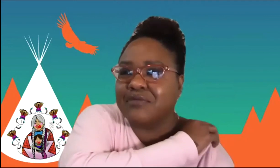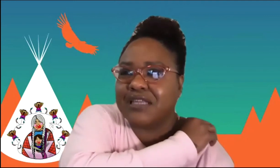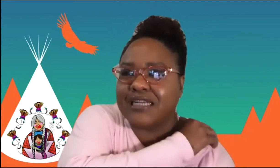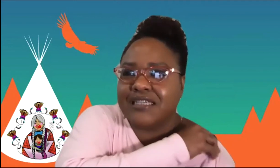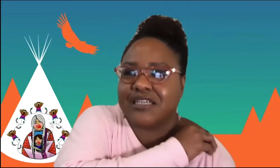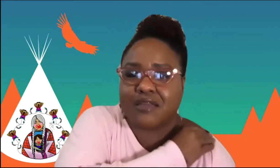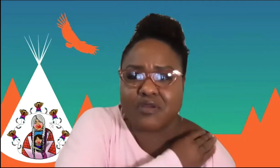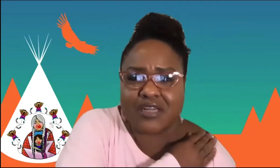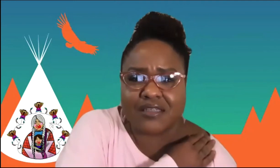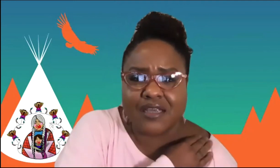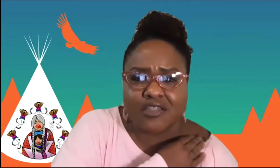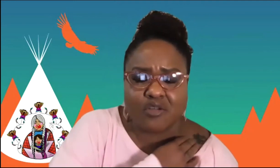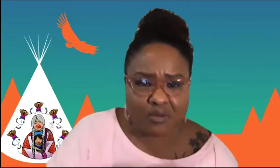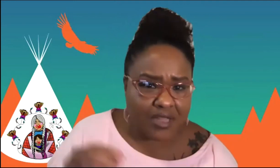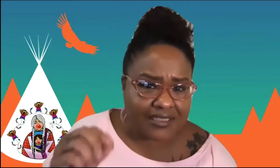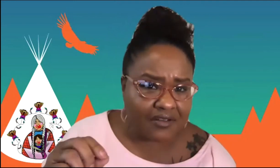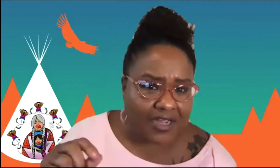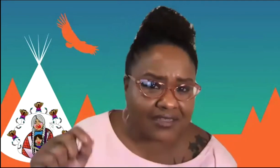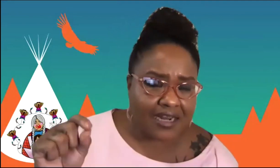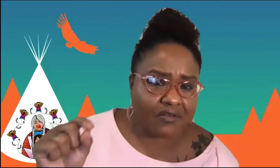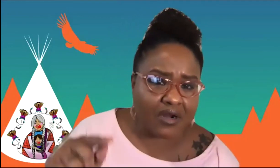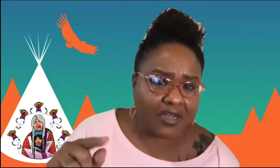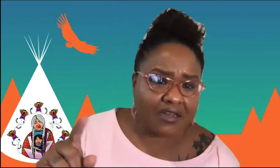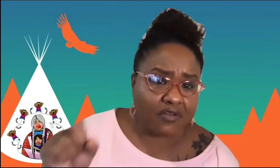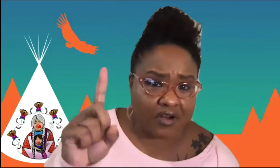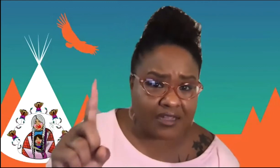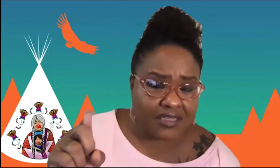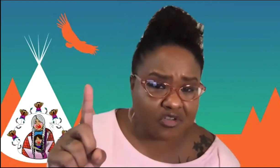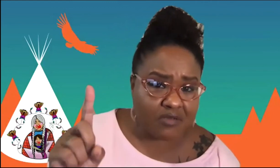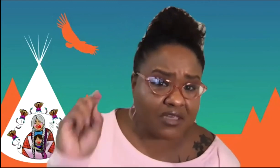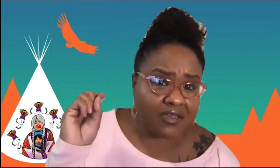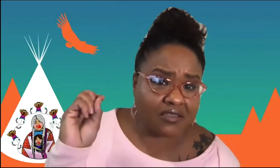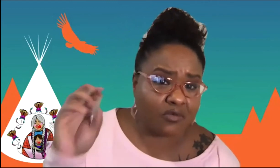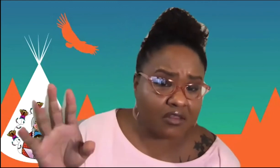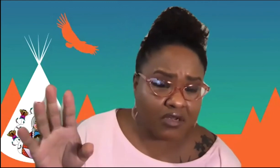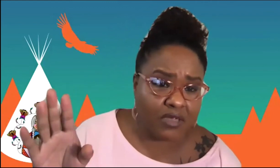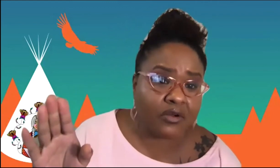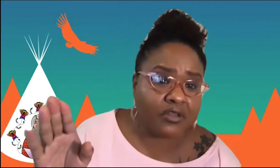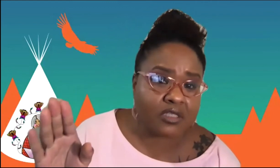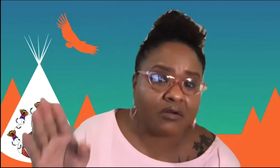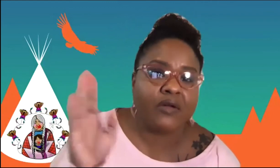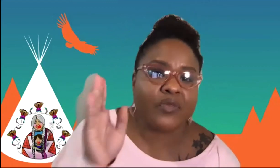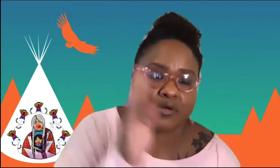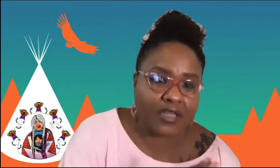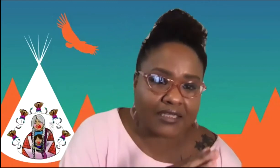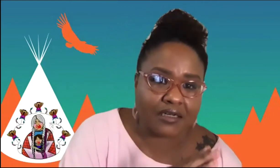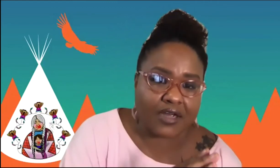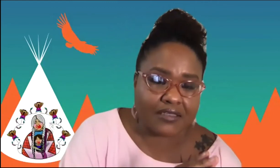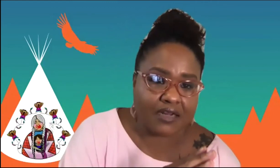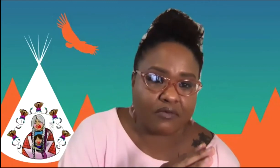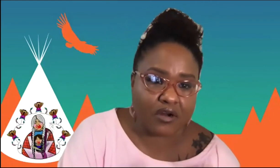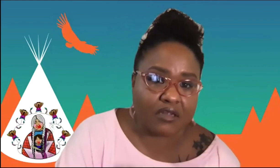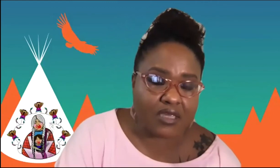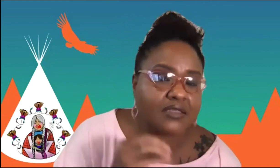idea within Indigenous communities, do people identify as Native American for their ancestry because 23andMe told them so, or do they identify